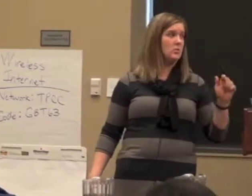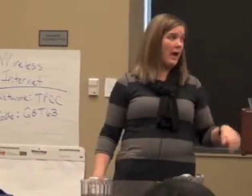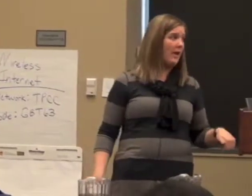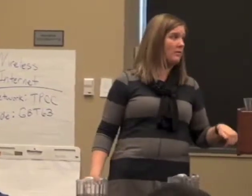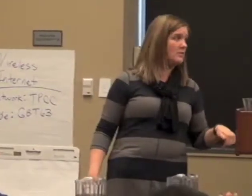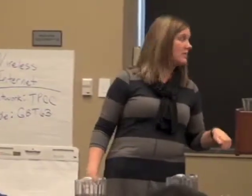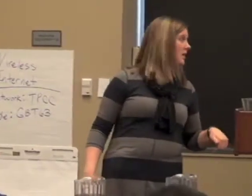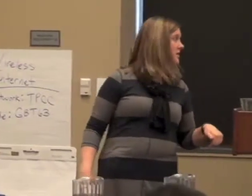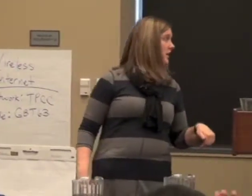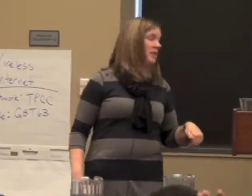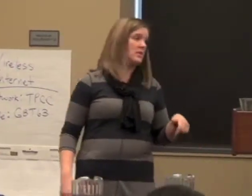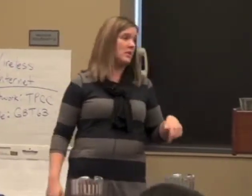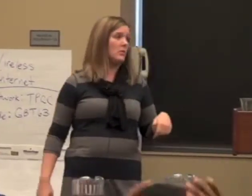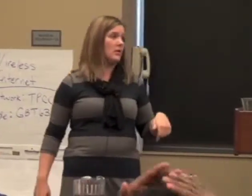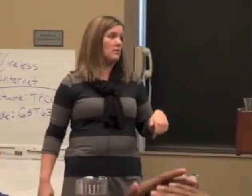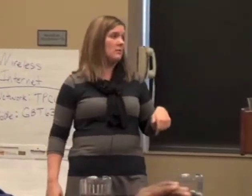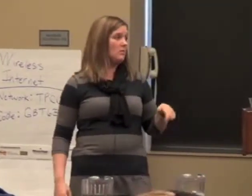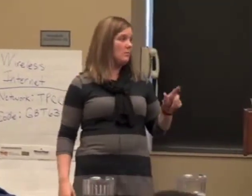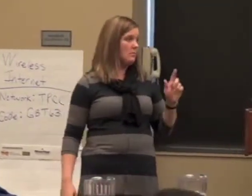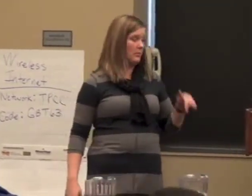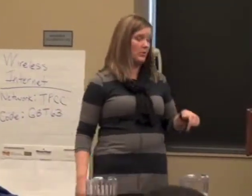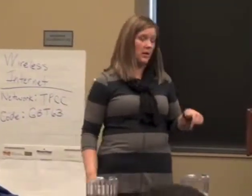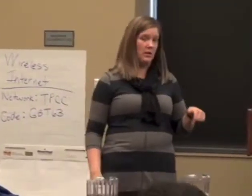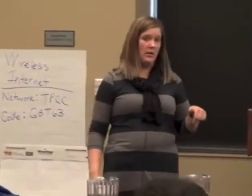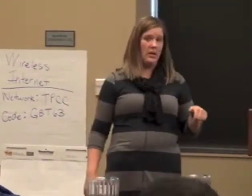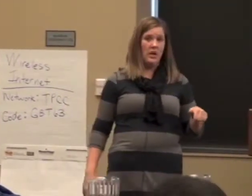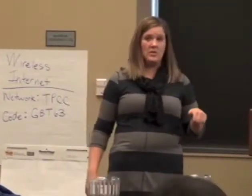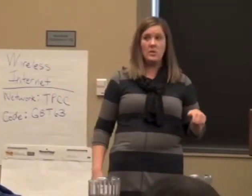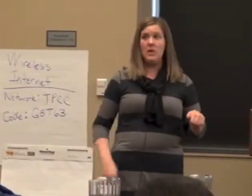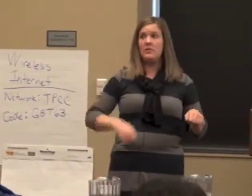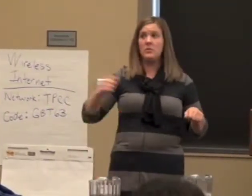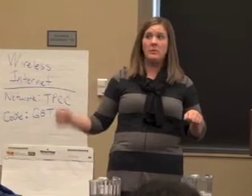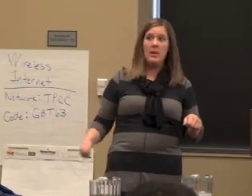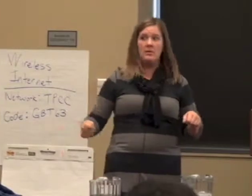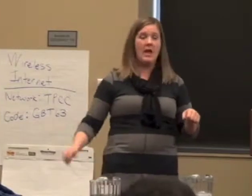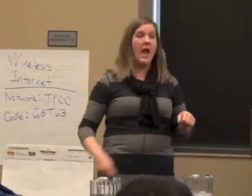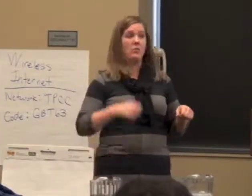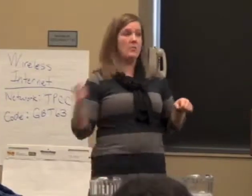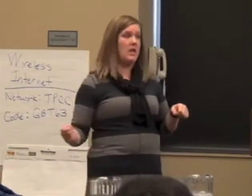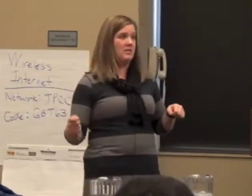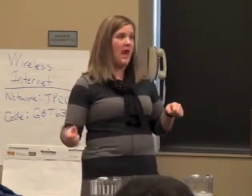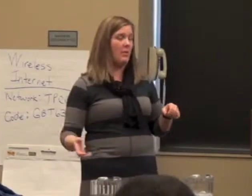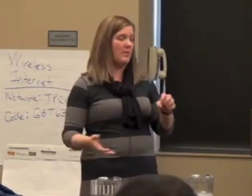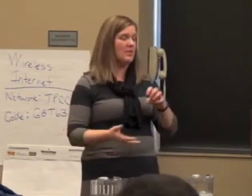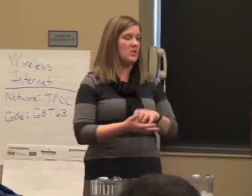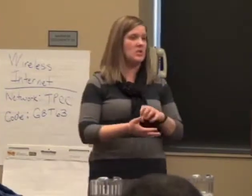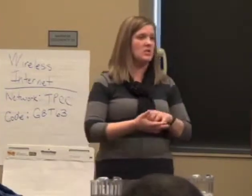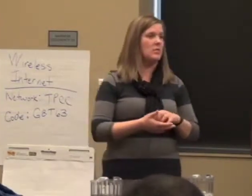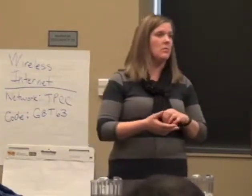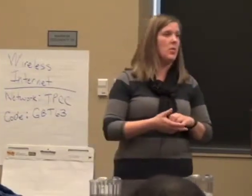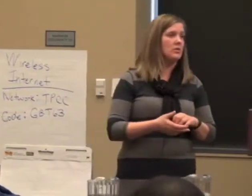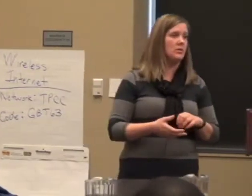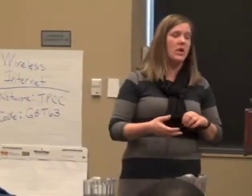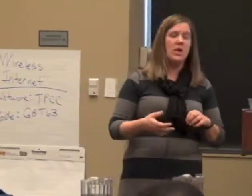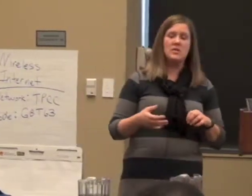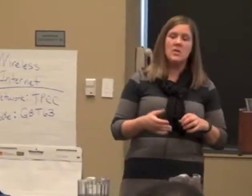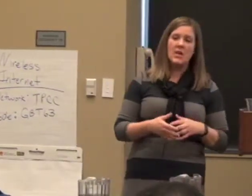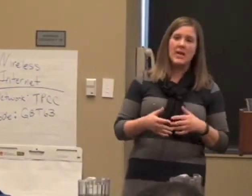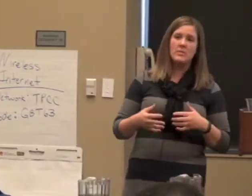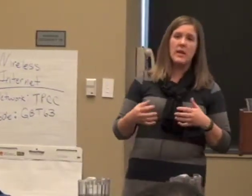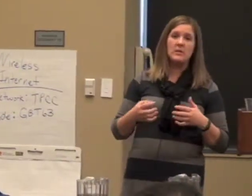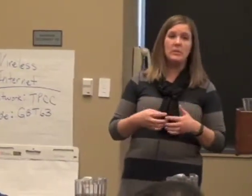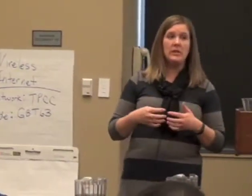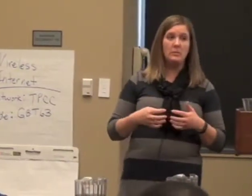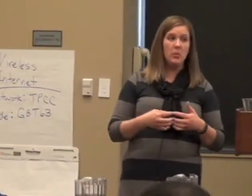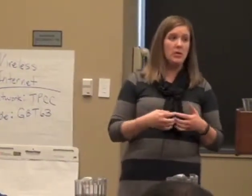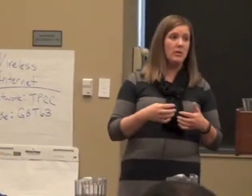72 trials to get into their working memory. And so we have to repeat that and repeat that. Repetition is so important. And so that's